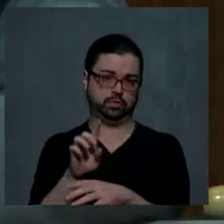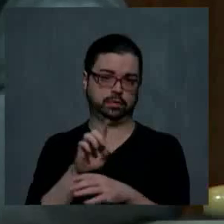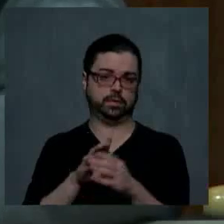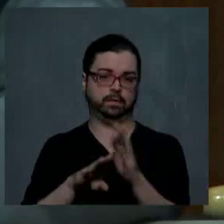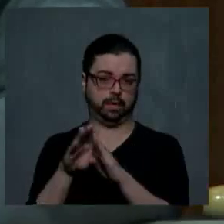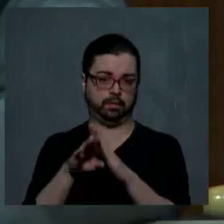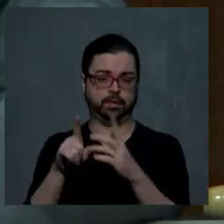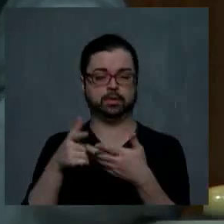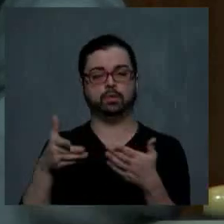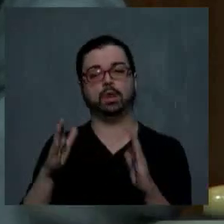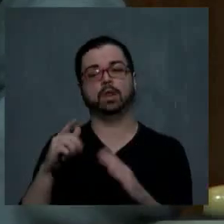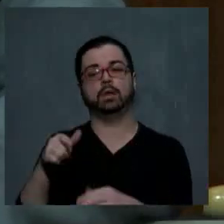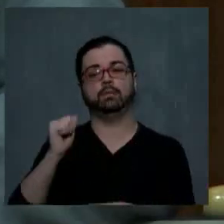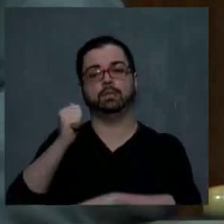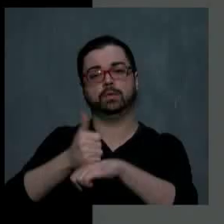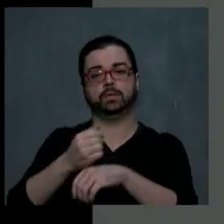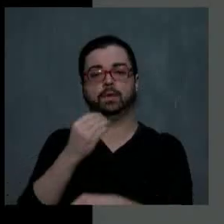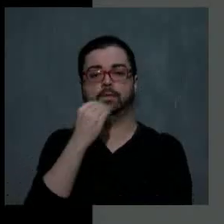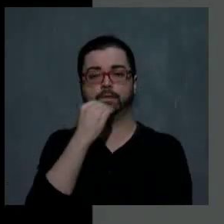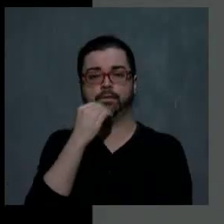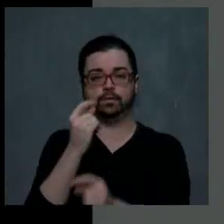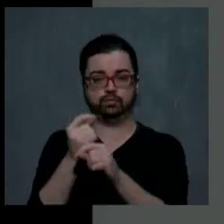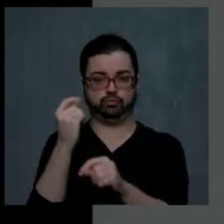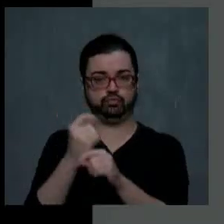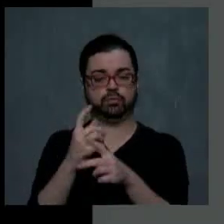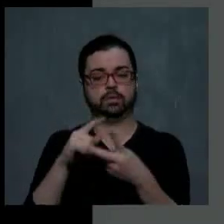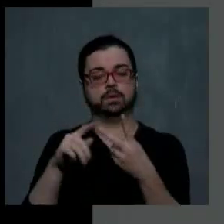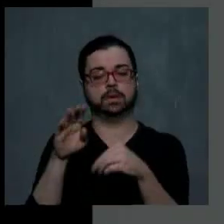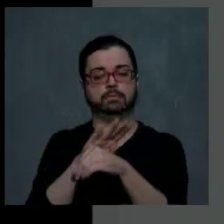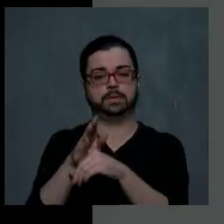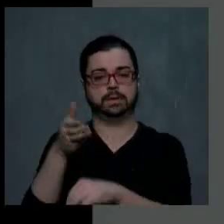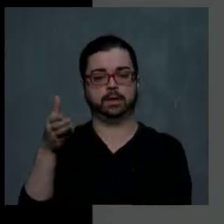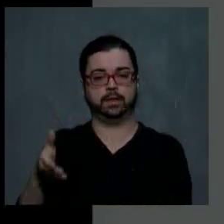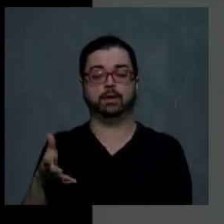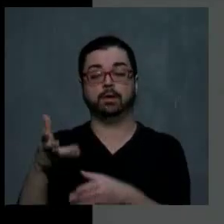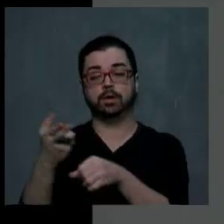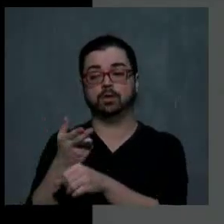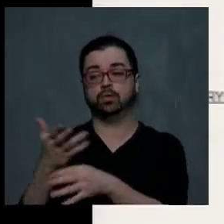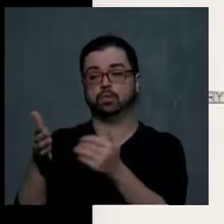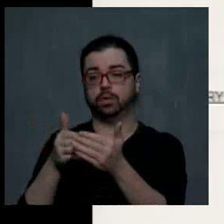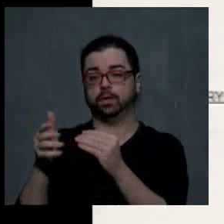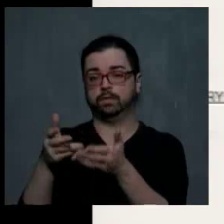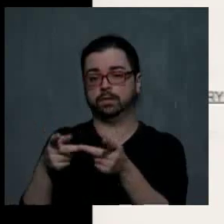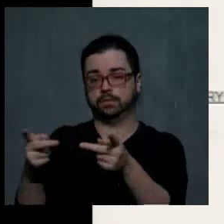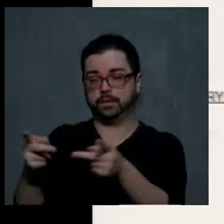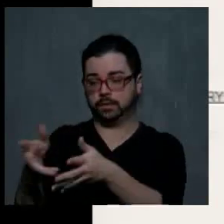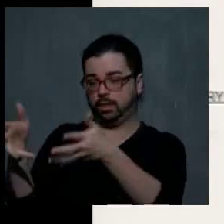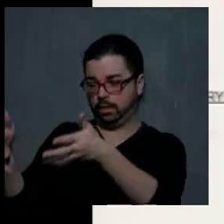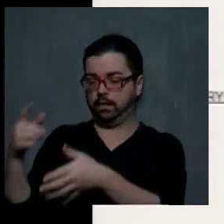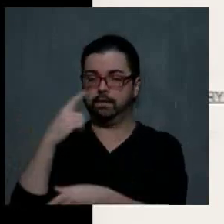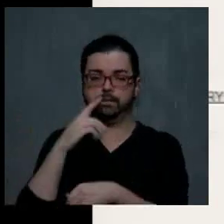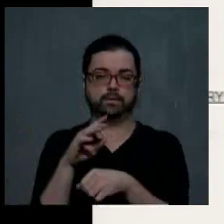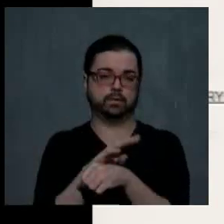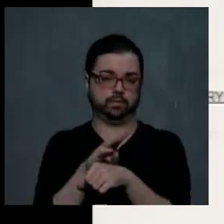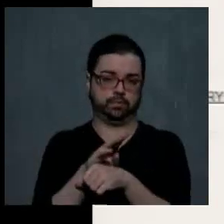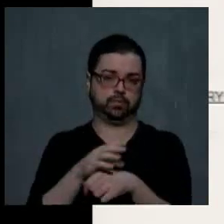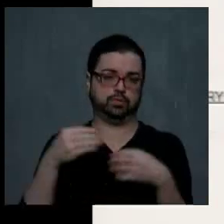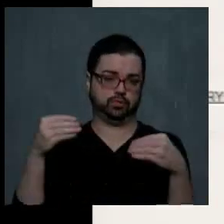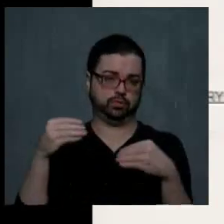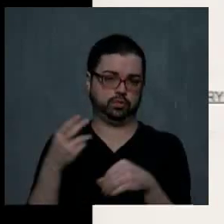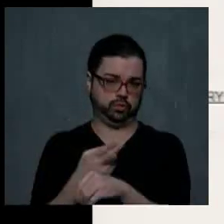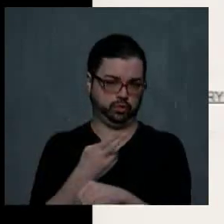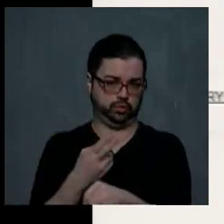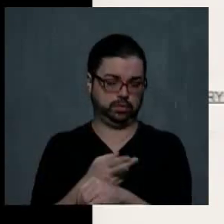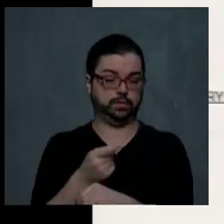business at this location and to use the existing structure for commercial or retail uses. The food truck is proposed in the front yard of the